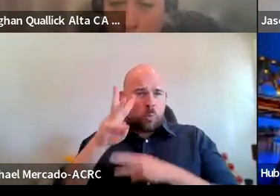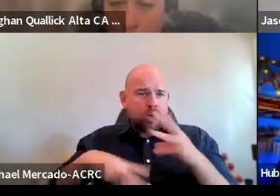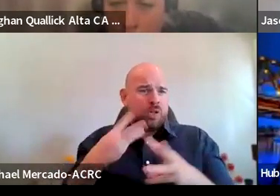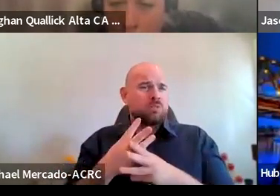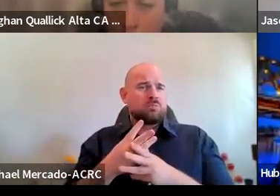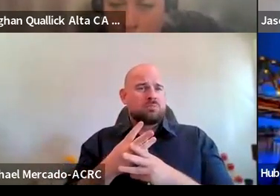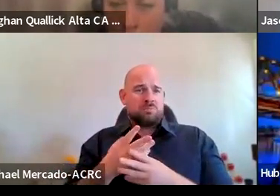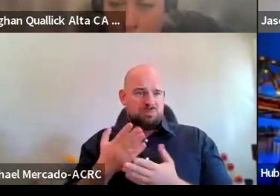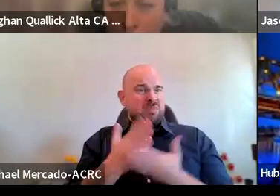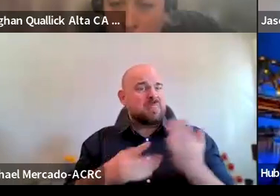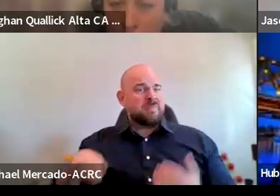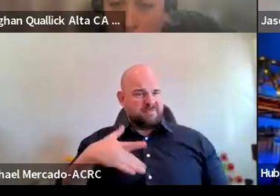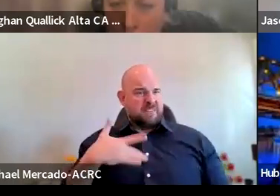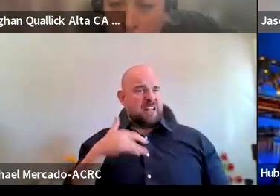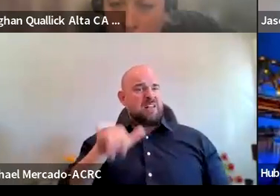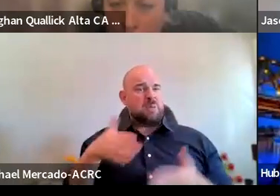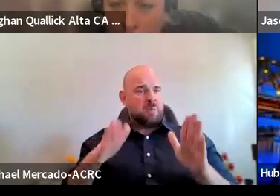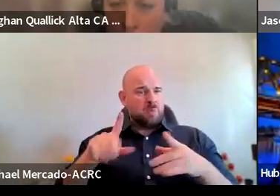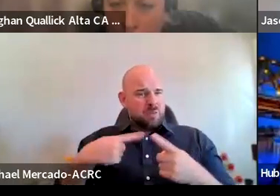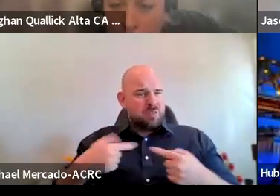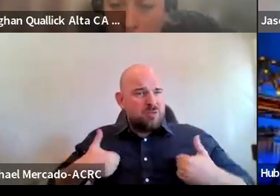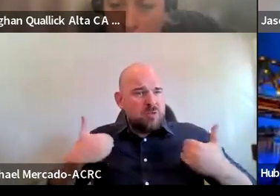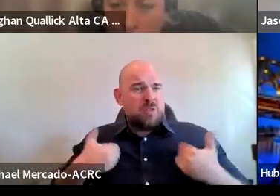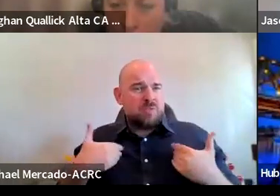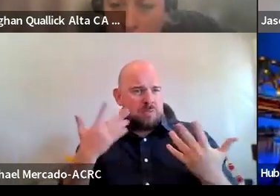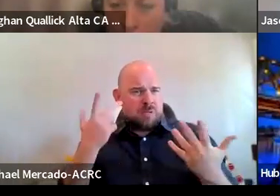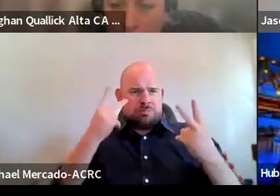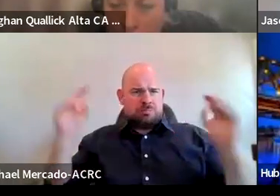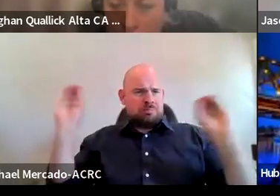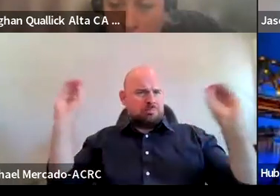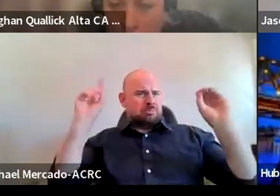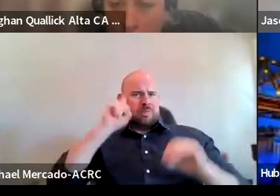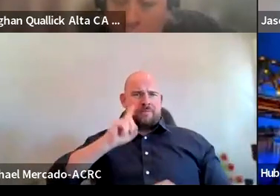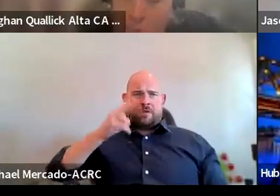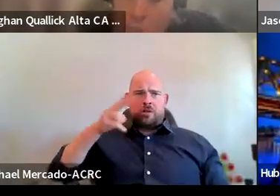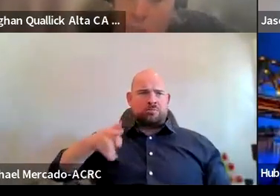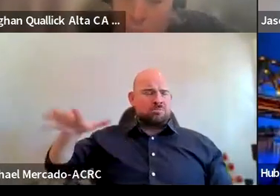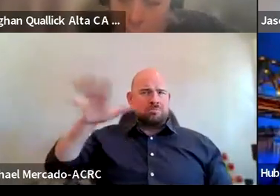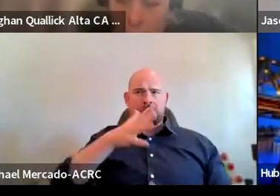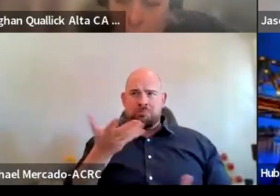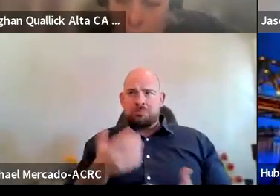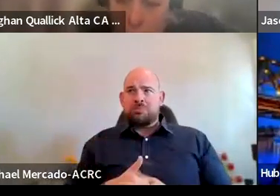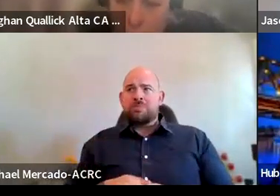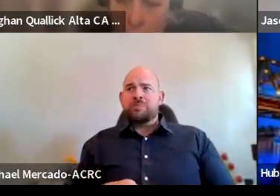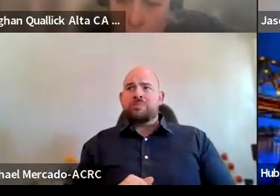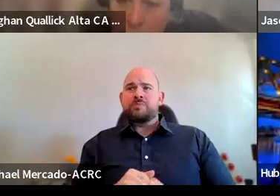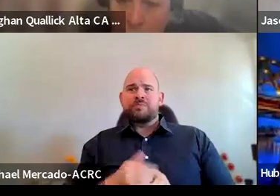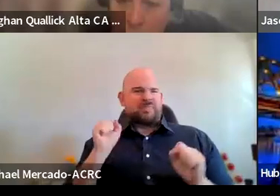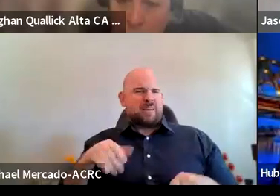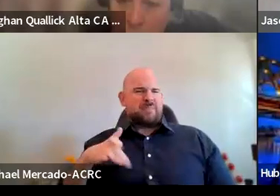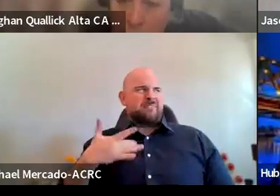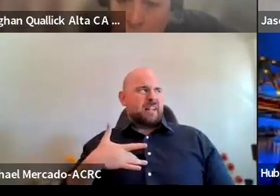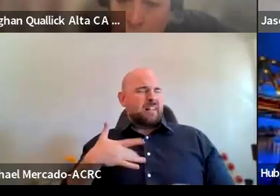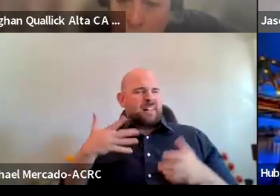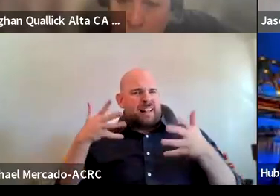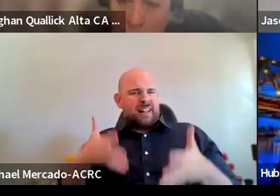to, they typically think that they are the only deaf person in the world. And they feel that way from a very young age, seeing no deaf and hard